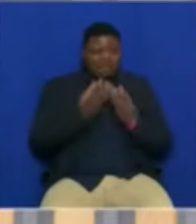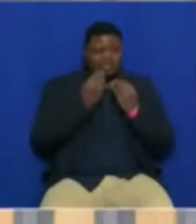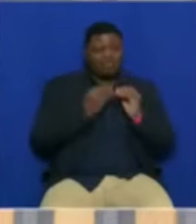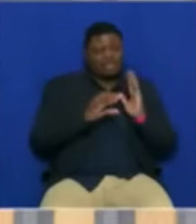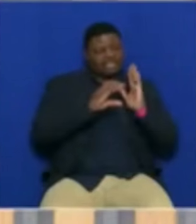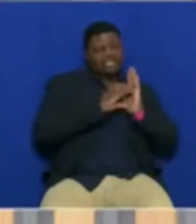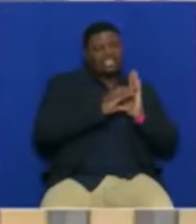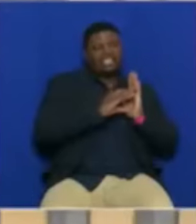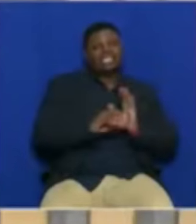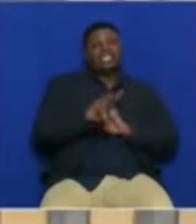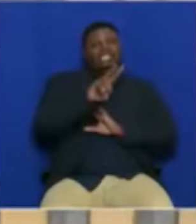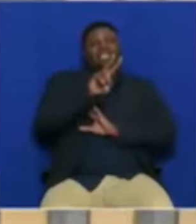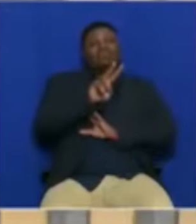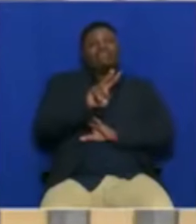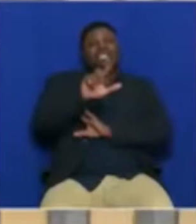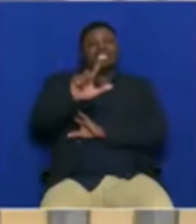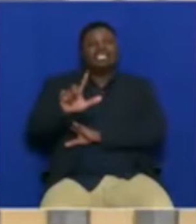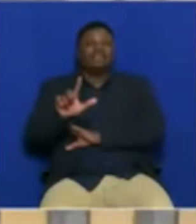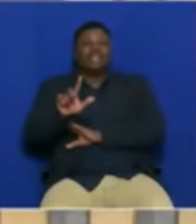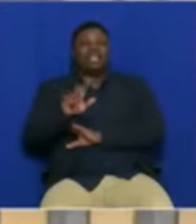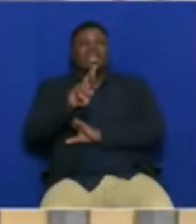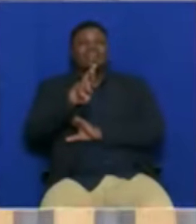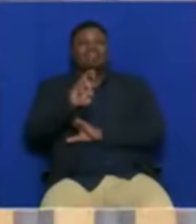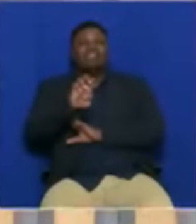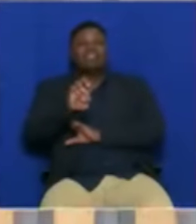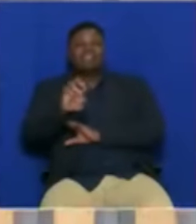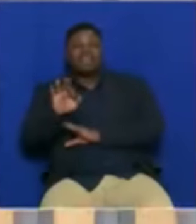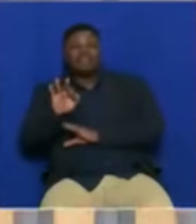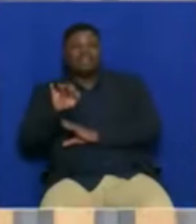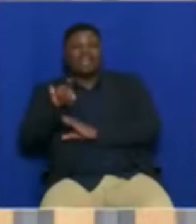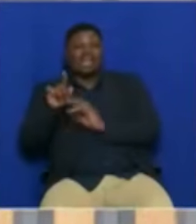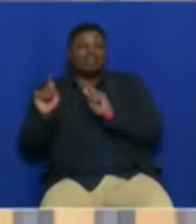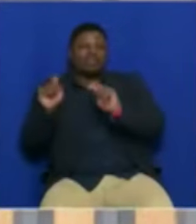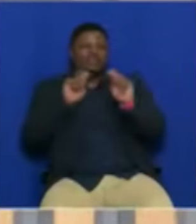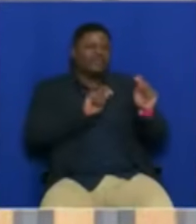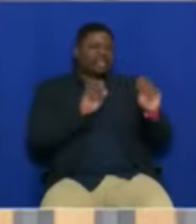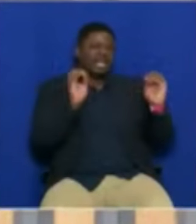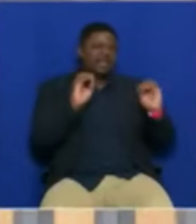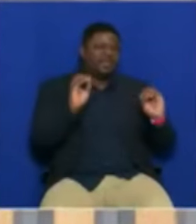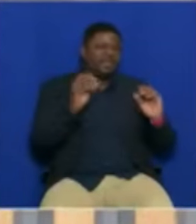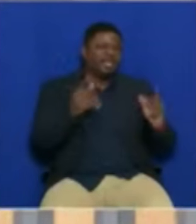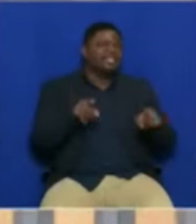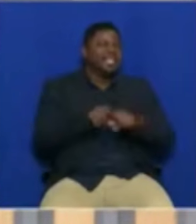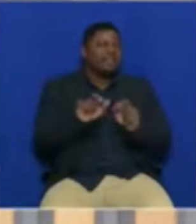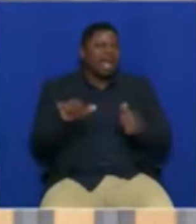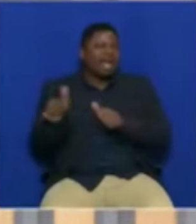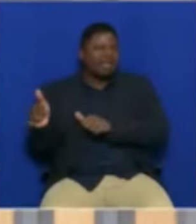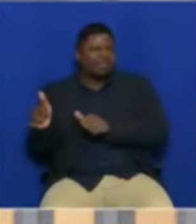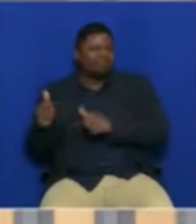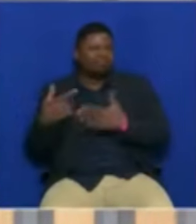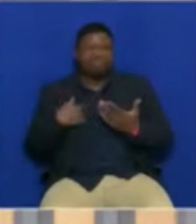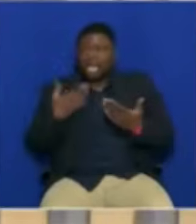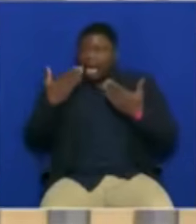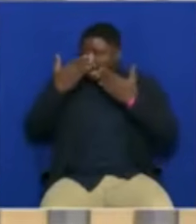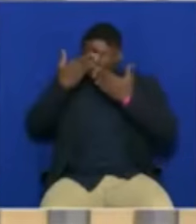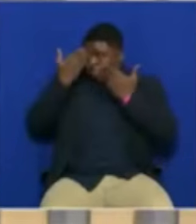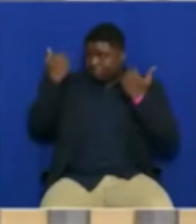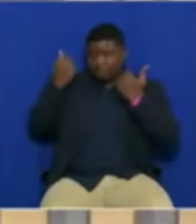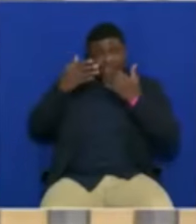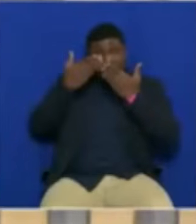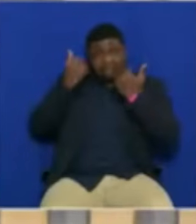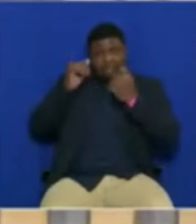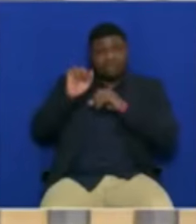Within the investigators, to your knowledge, I do not know. To my knowledge, I do not know. You don't know. There are many. There are not one chief